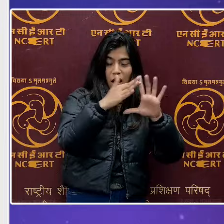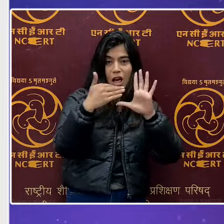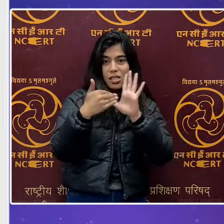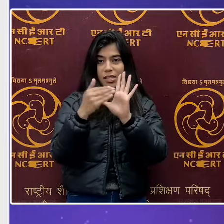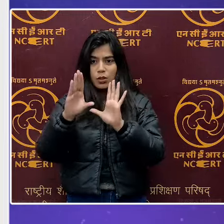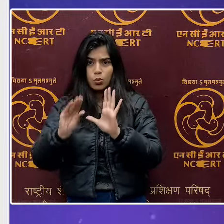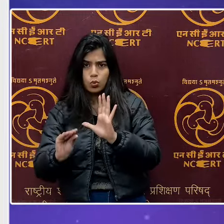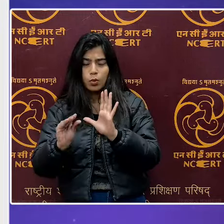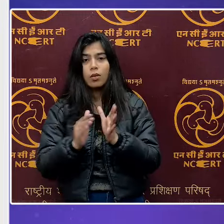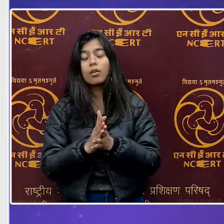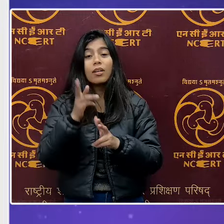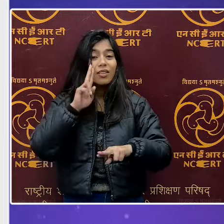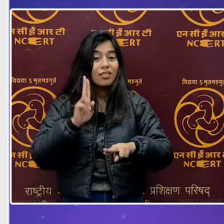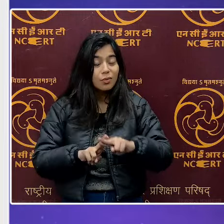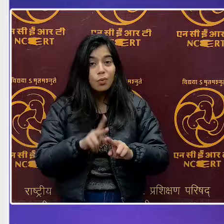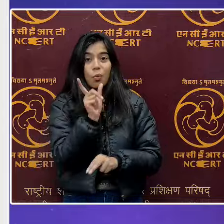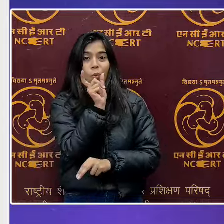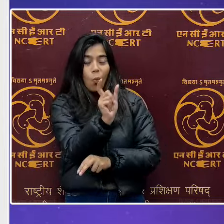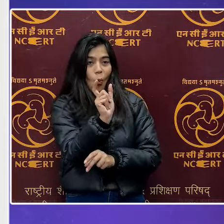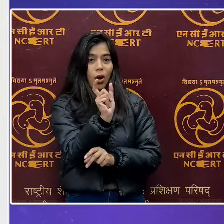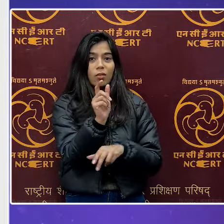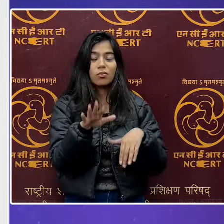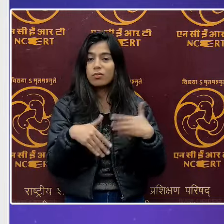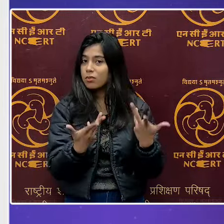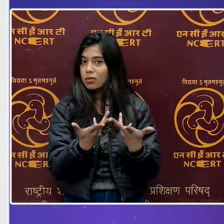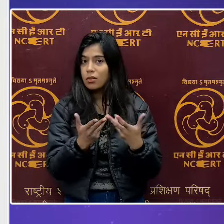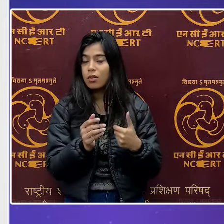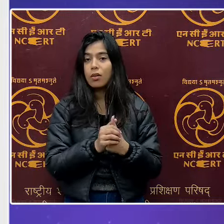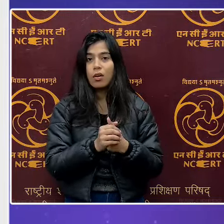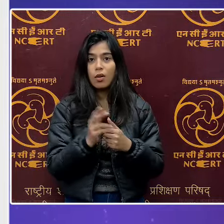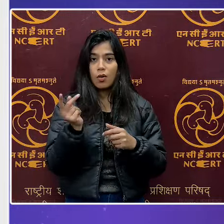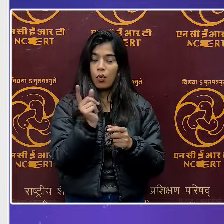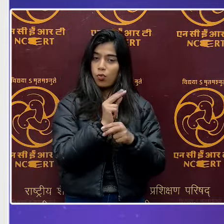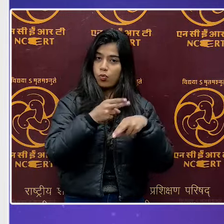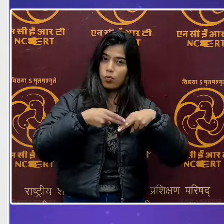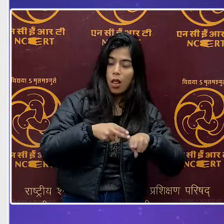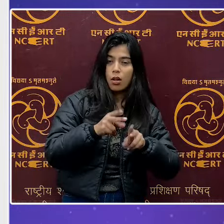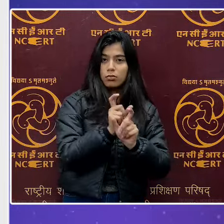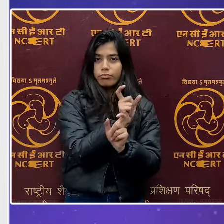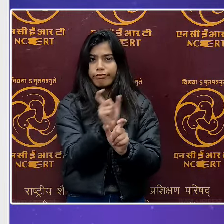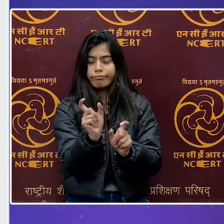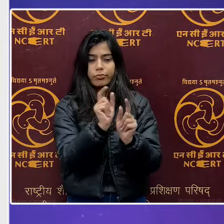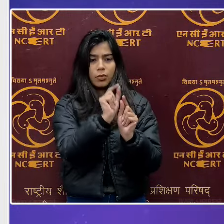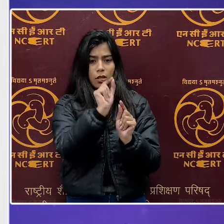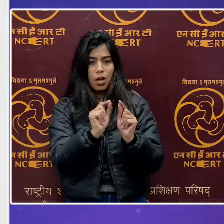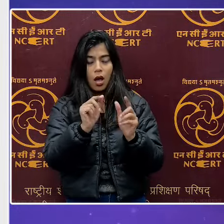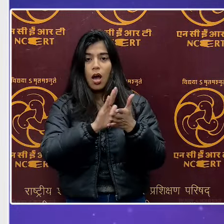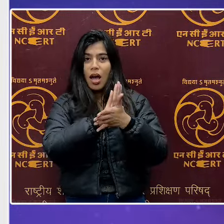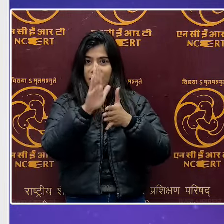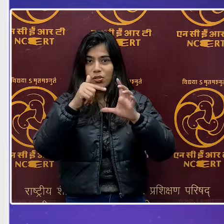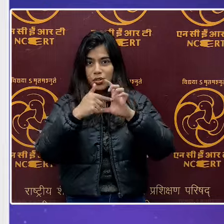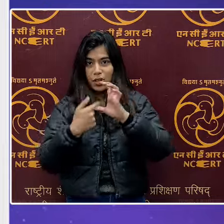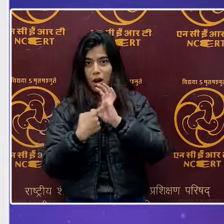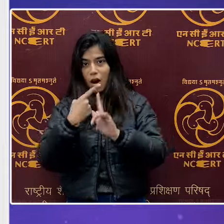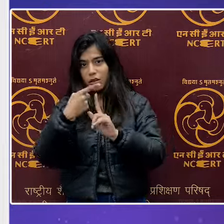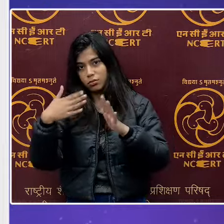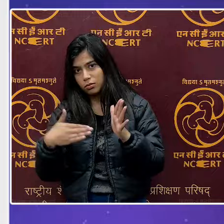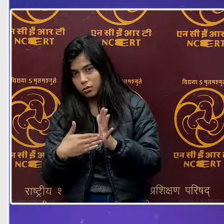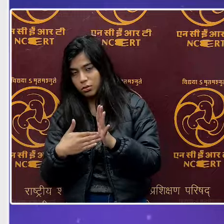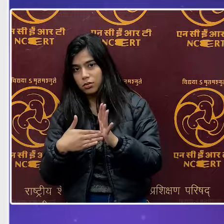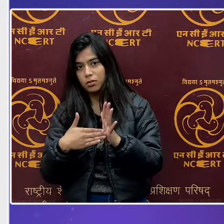But when you write it in words, that is full words you write in spelling HERTZ, it has to